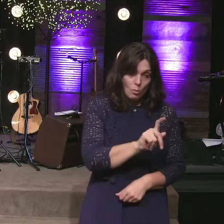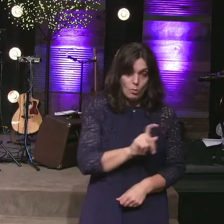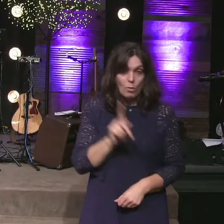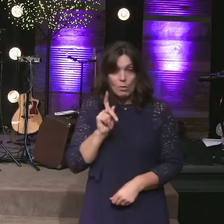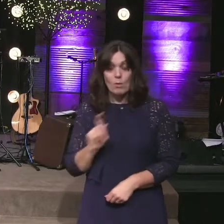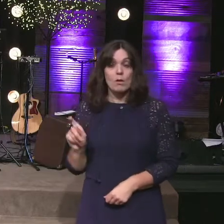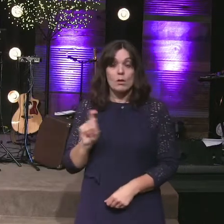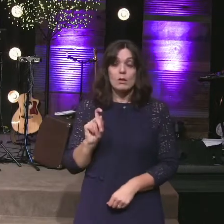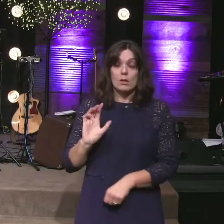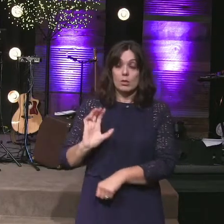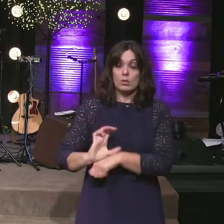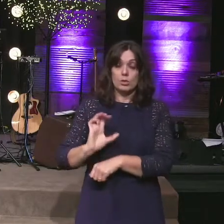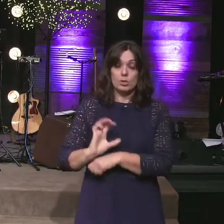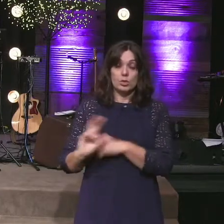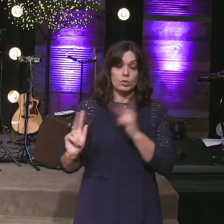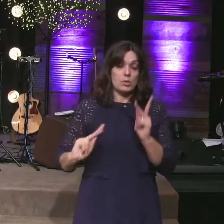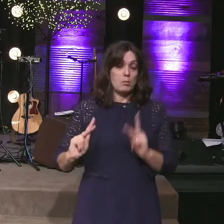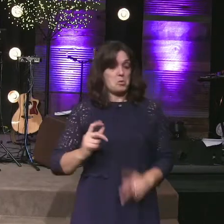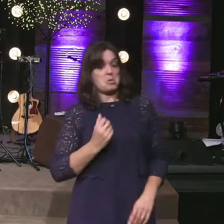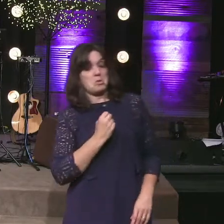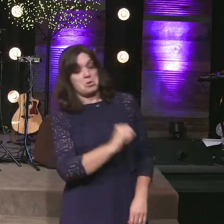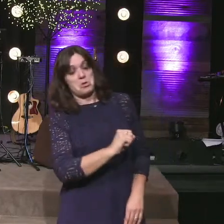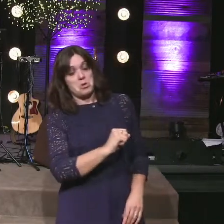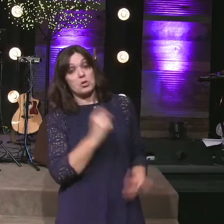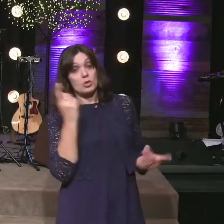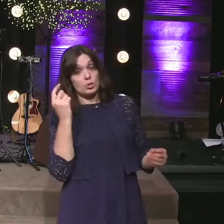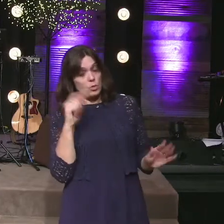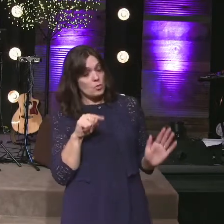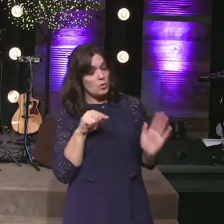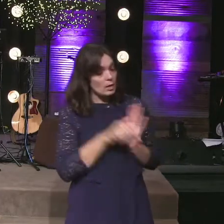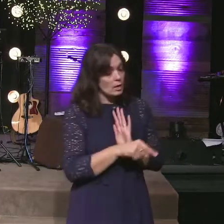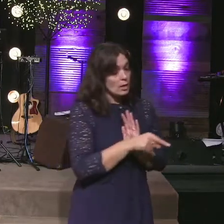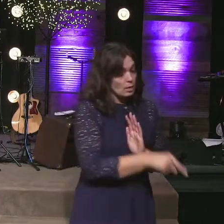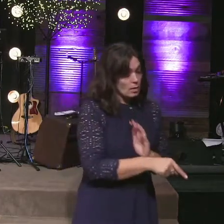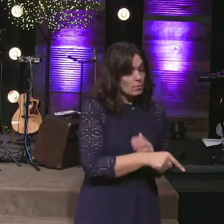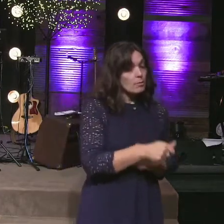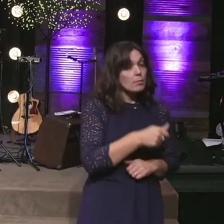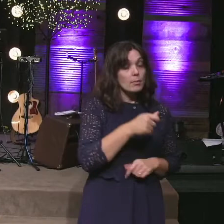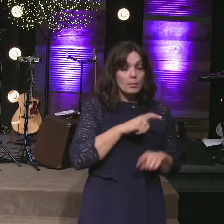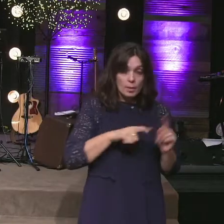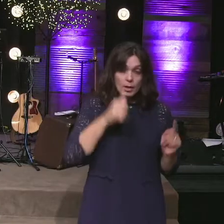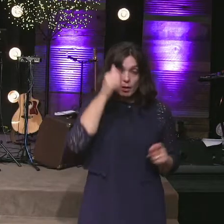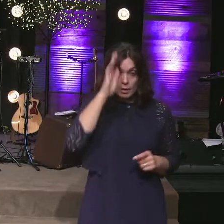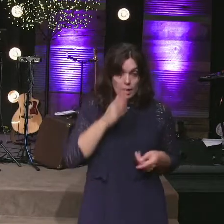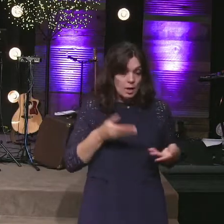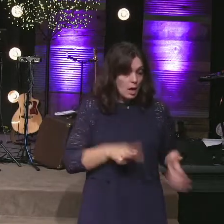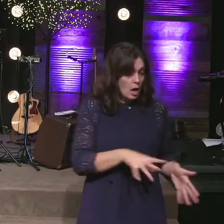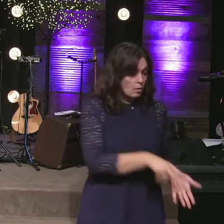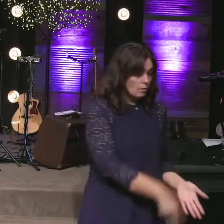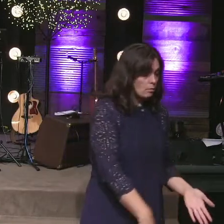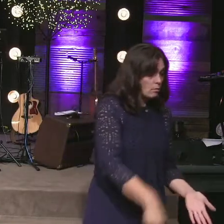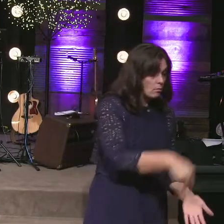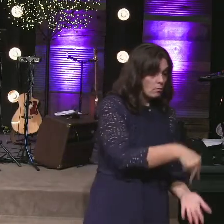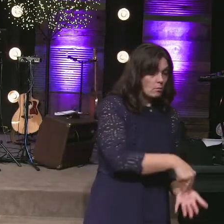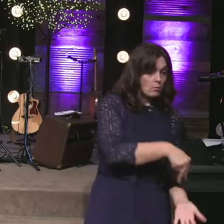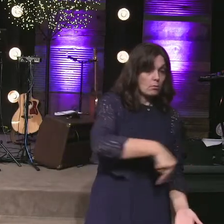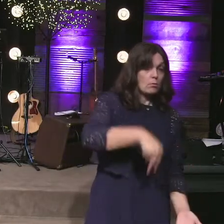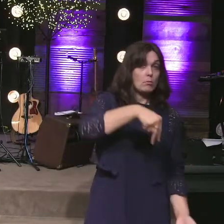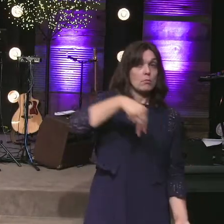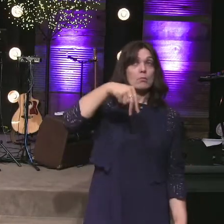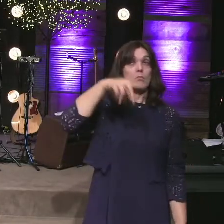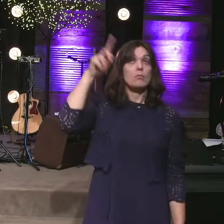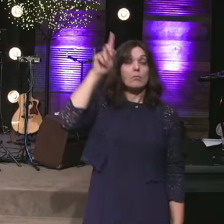people rejected him. They killed him. God raised him from the dead. He came back to